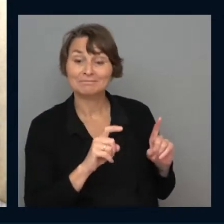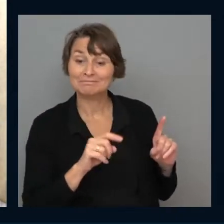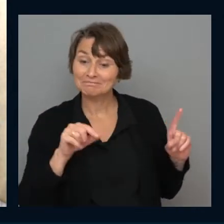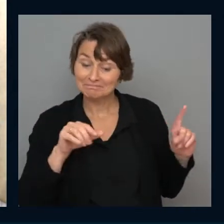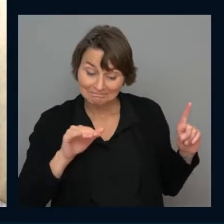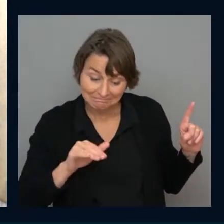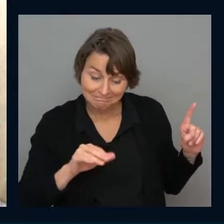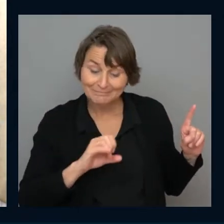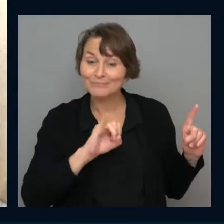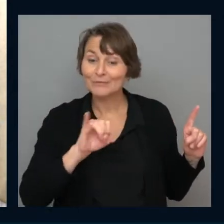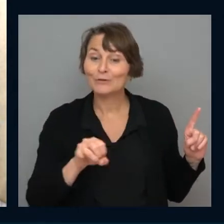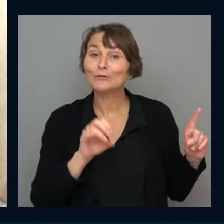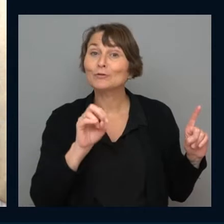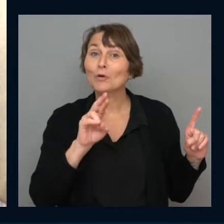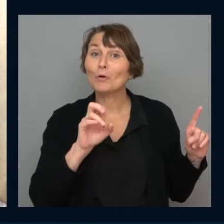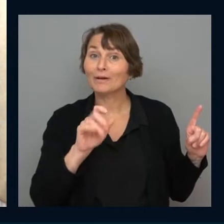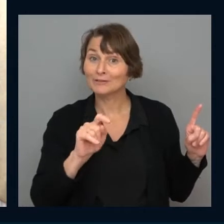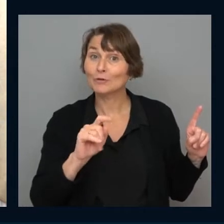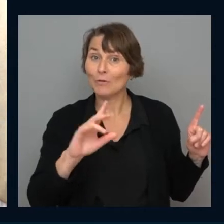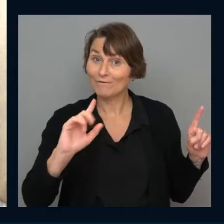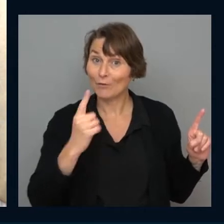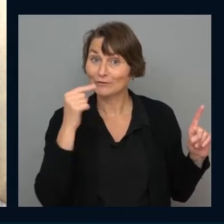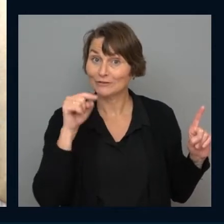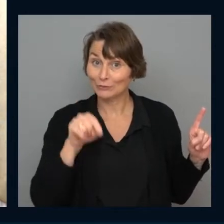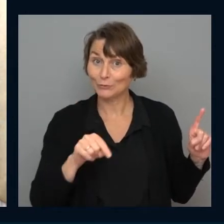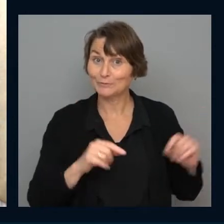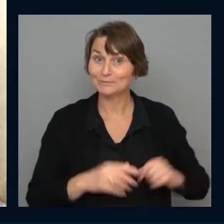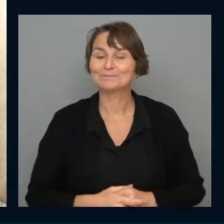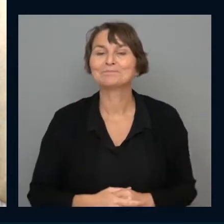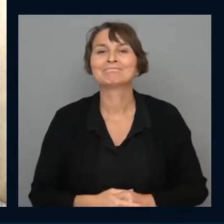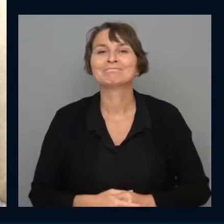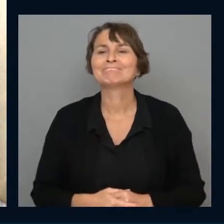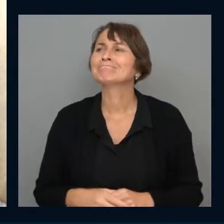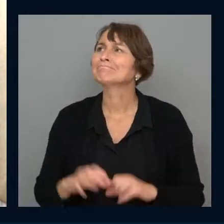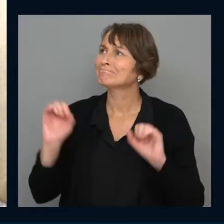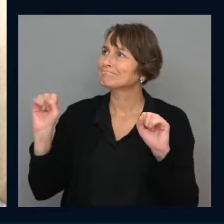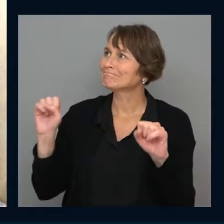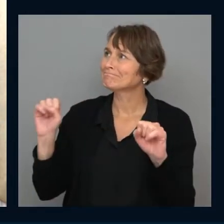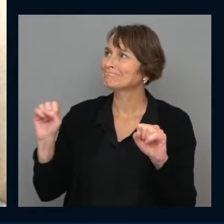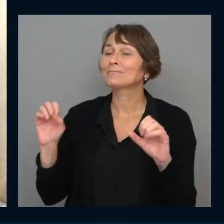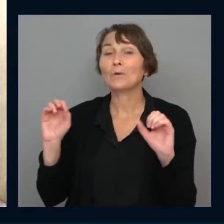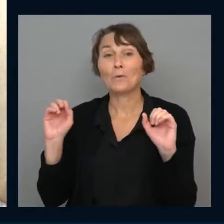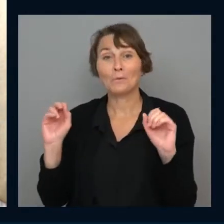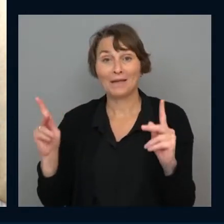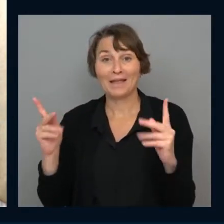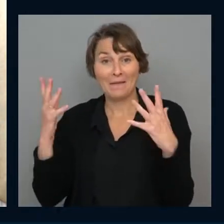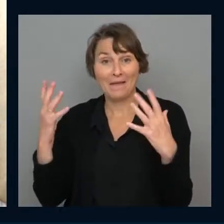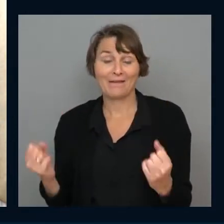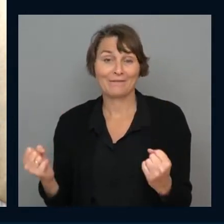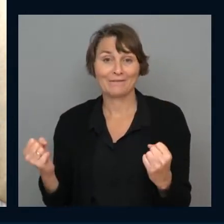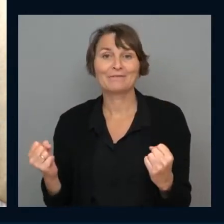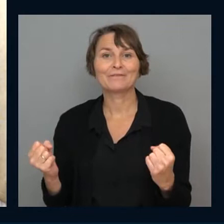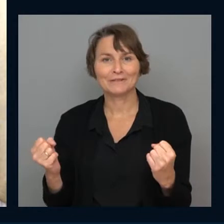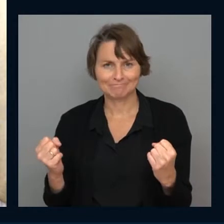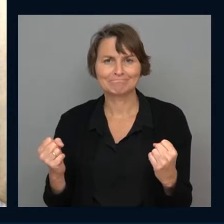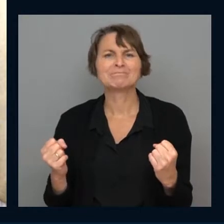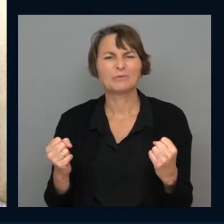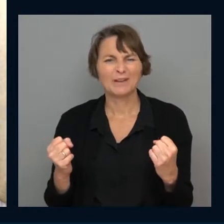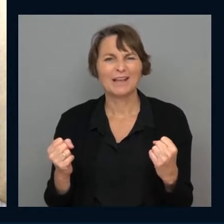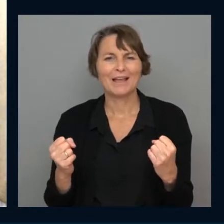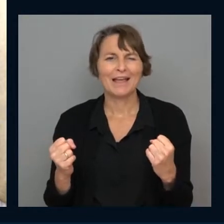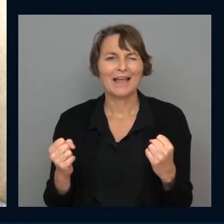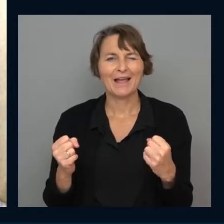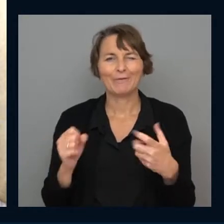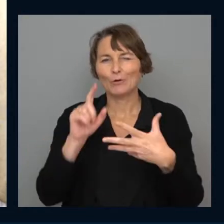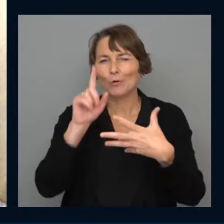one? Yes, sure. So yeah, we've created some questions for you, which will